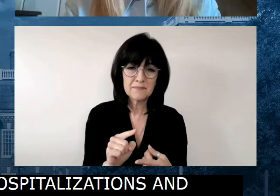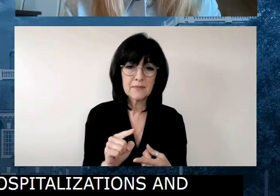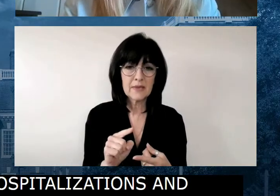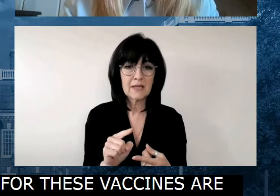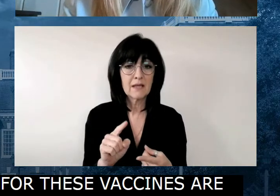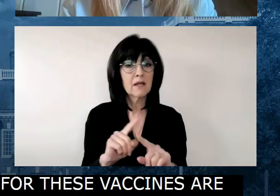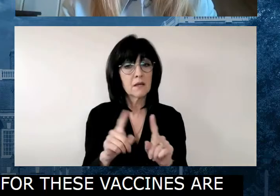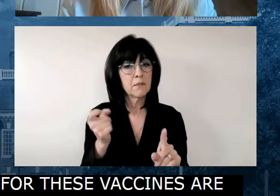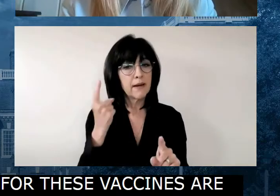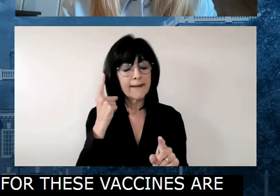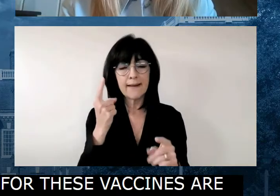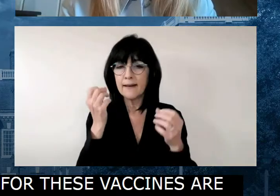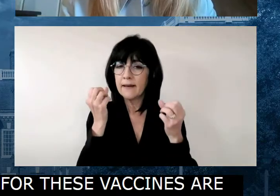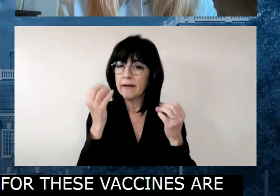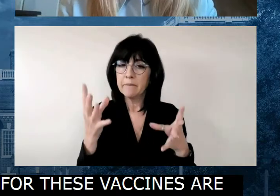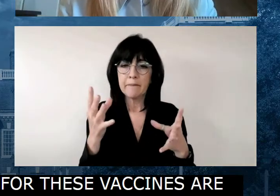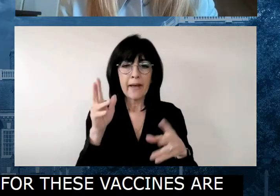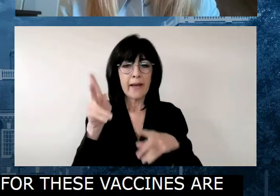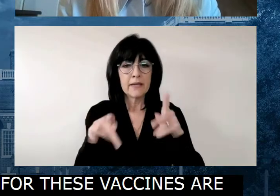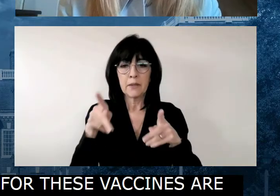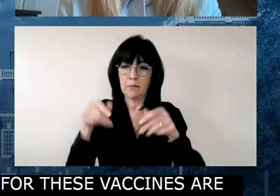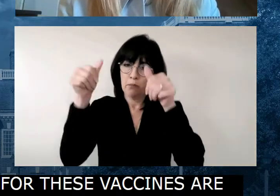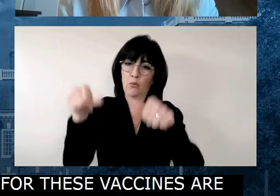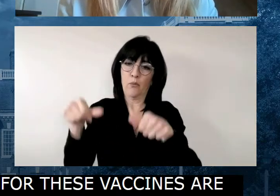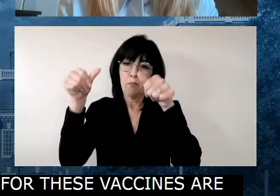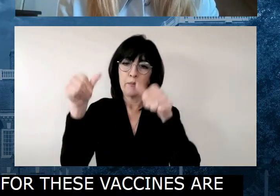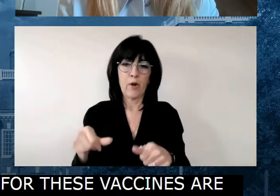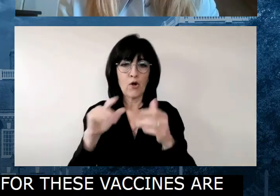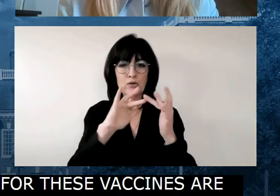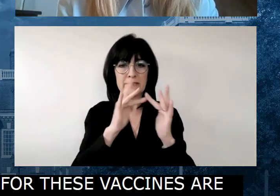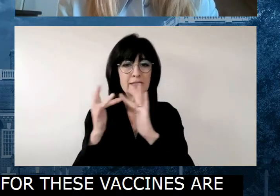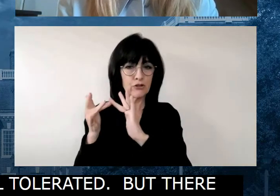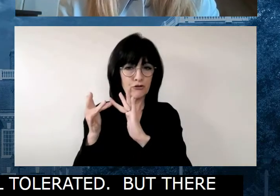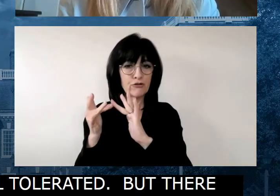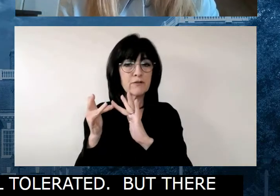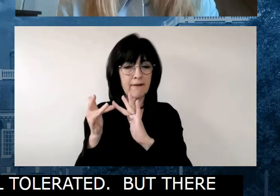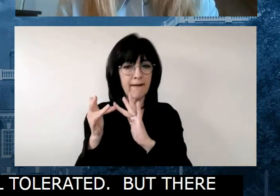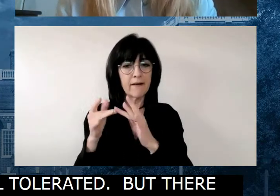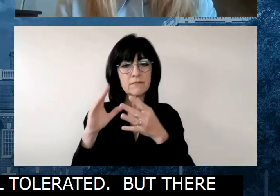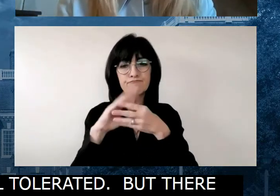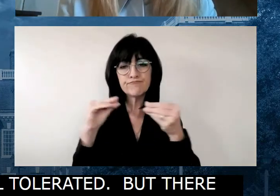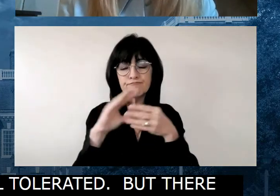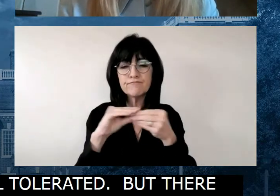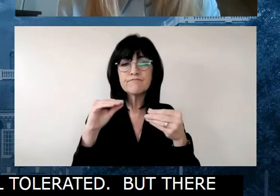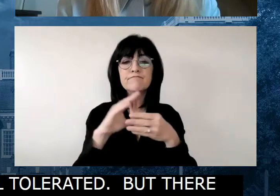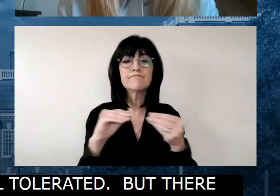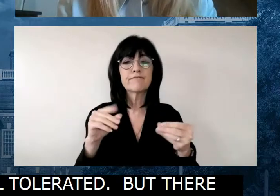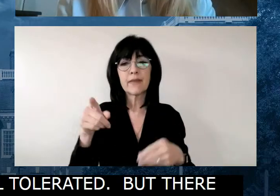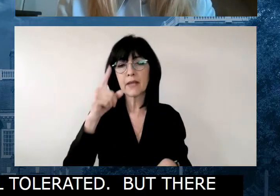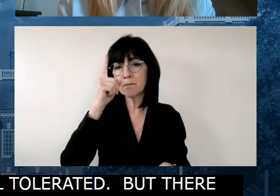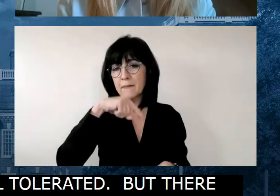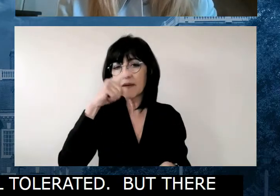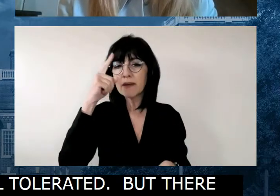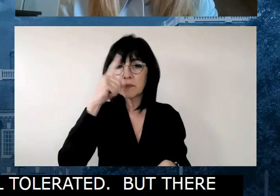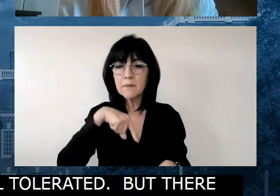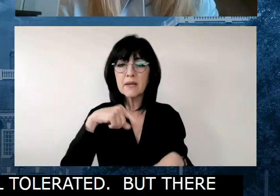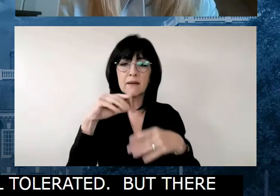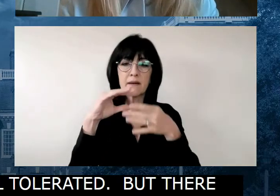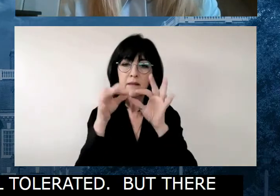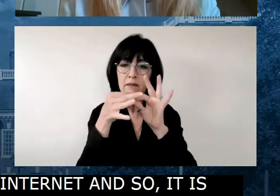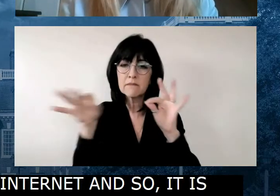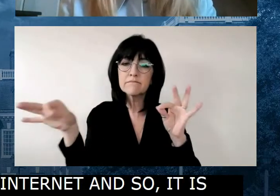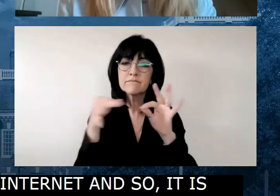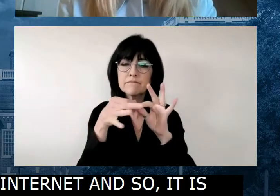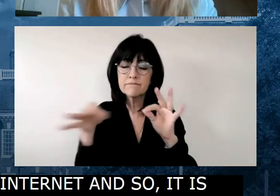of myths out there on the internet. And so it is important that we continue to get the facts to people about these